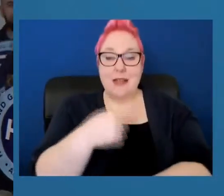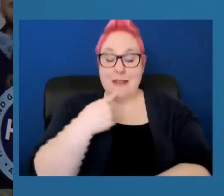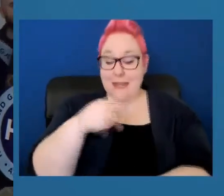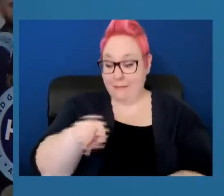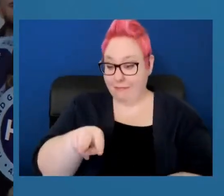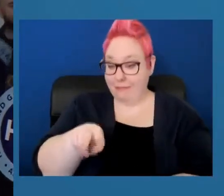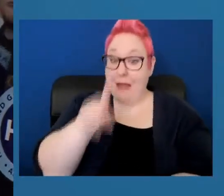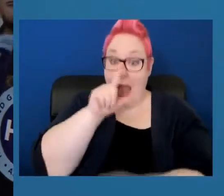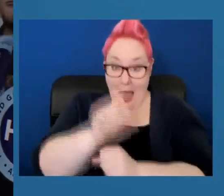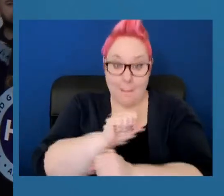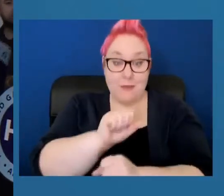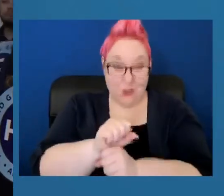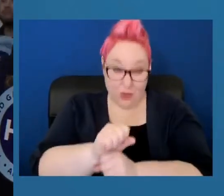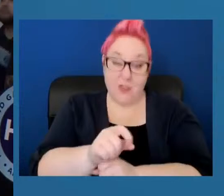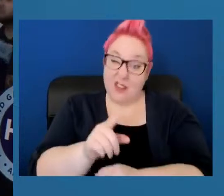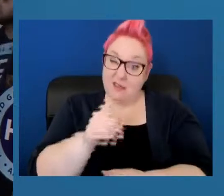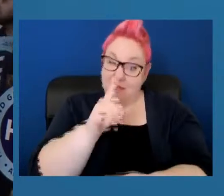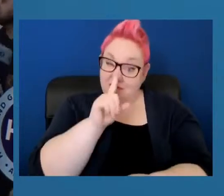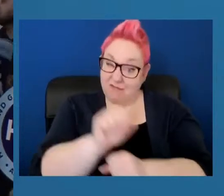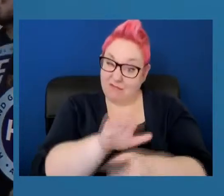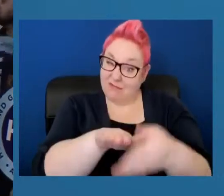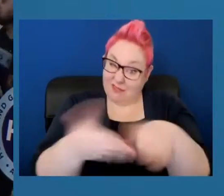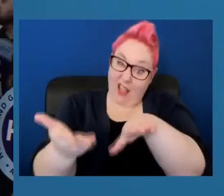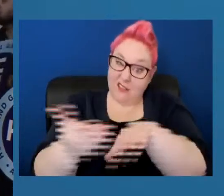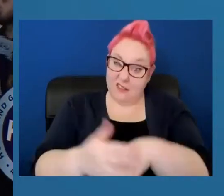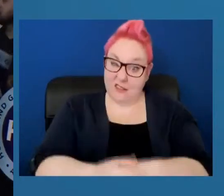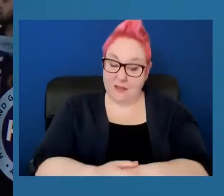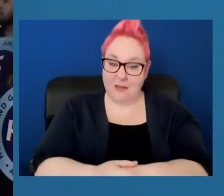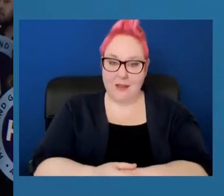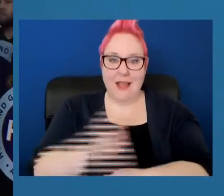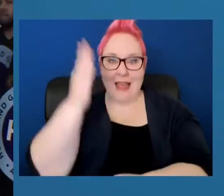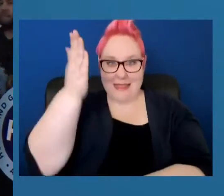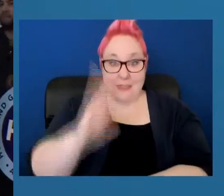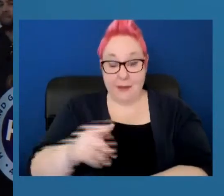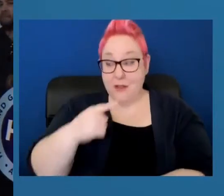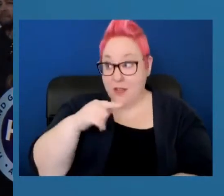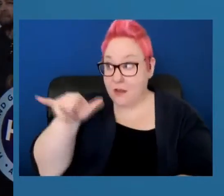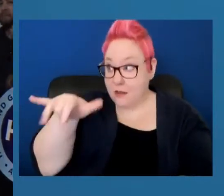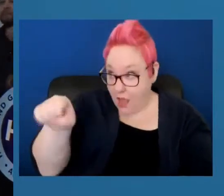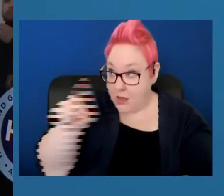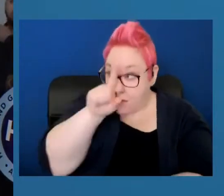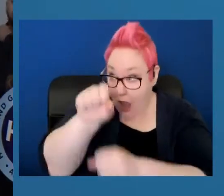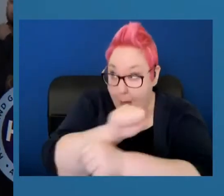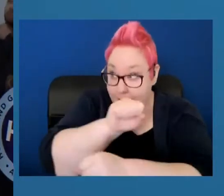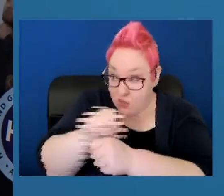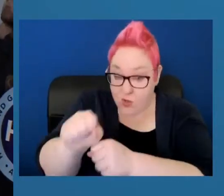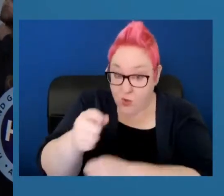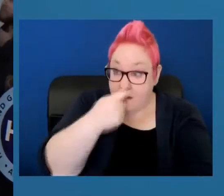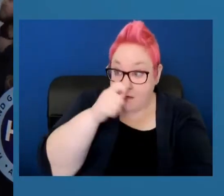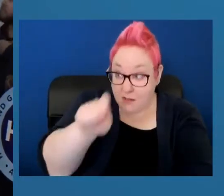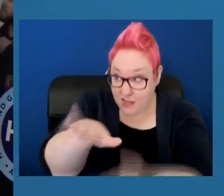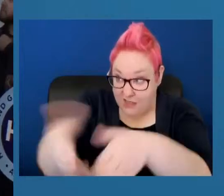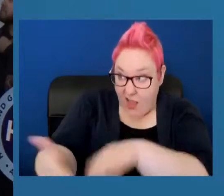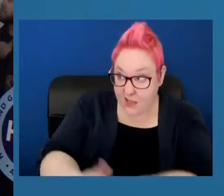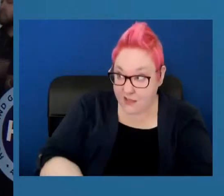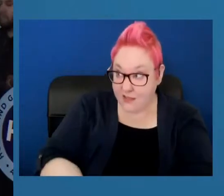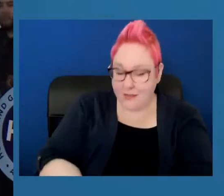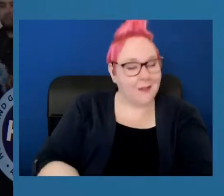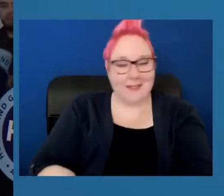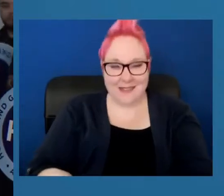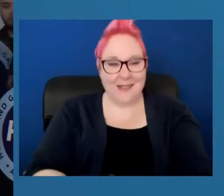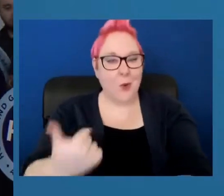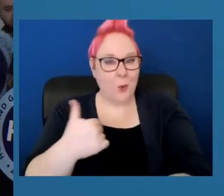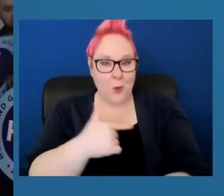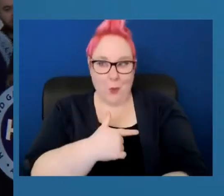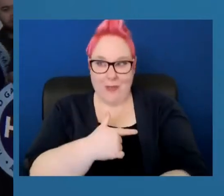absolutely, undeniably dead. Well, the speaker declared that, but we didn't stop. And we went back, and we knew